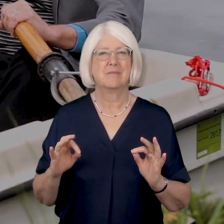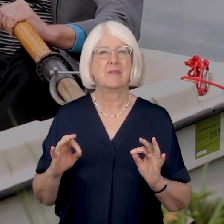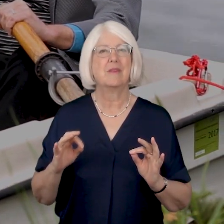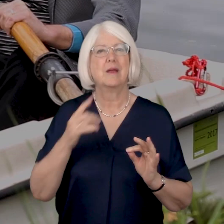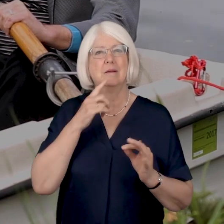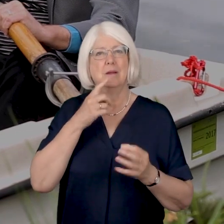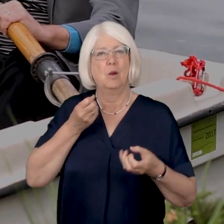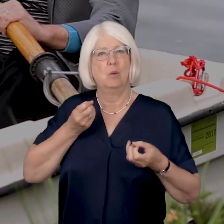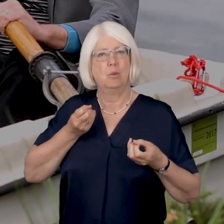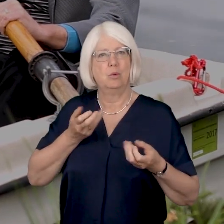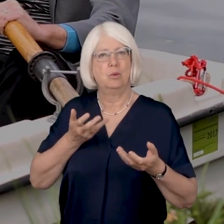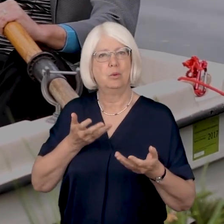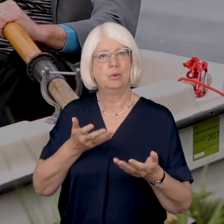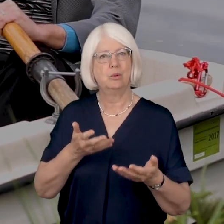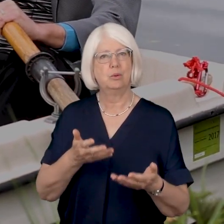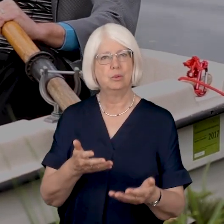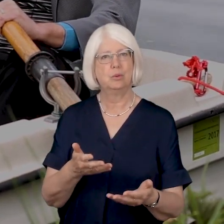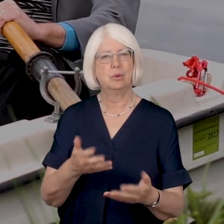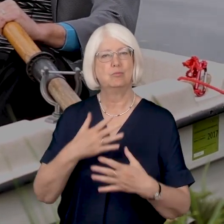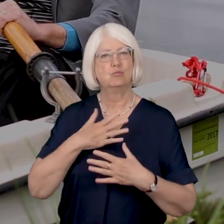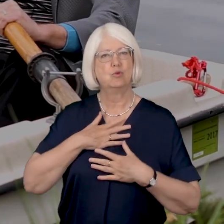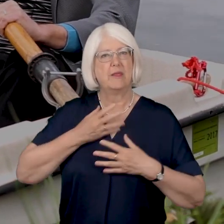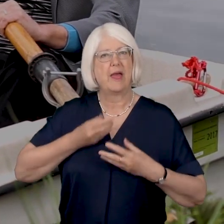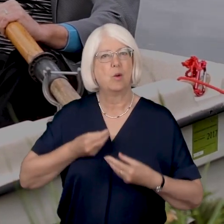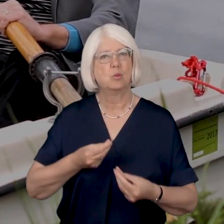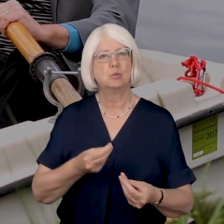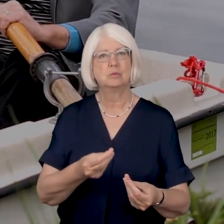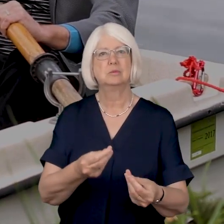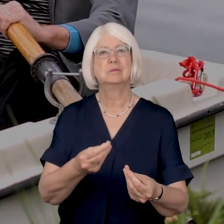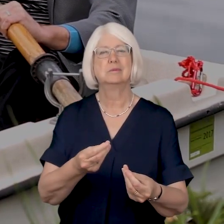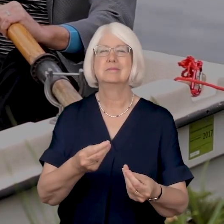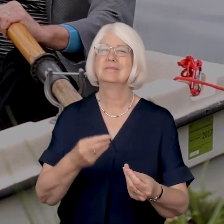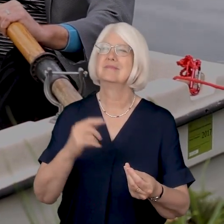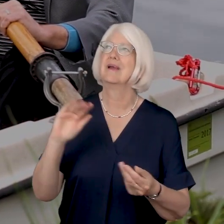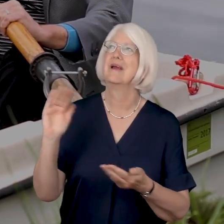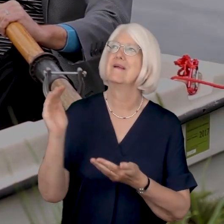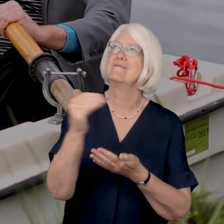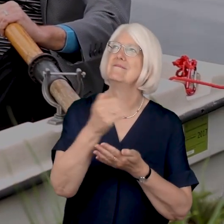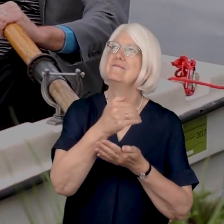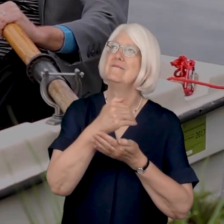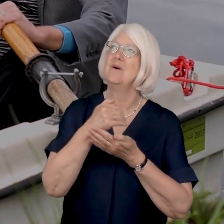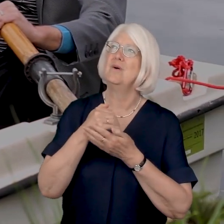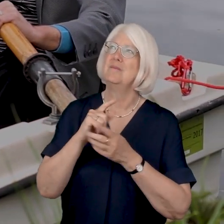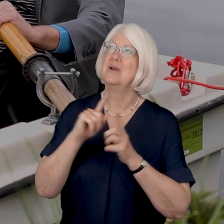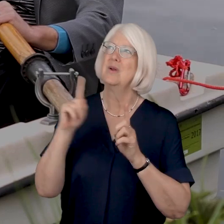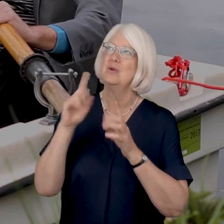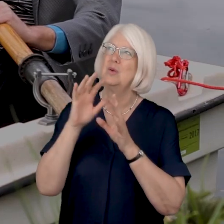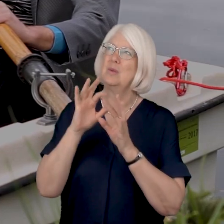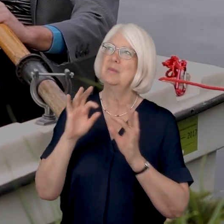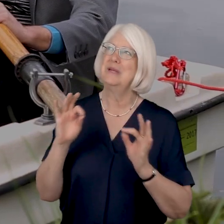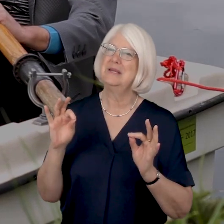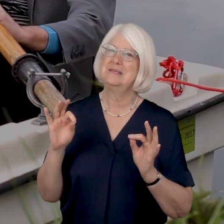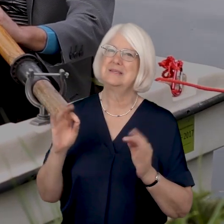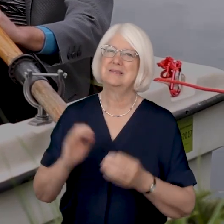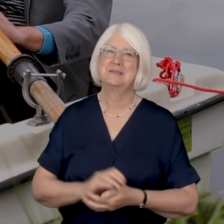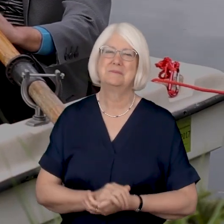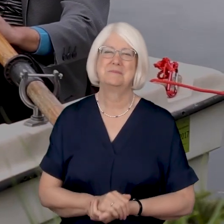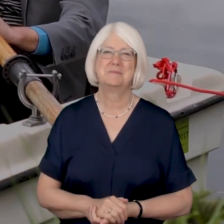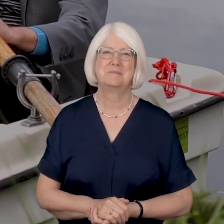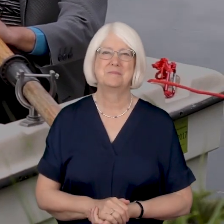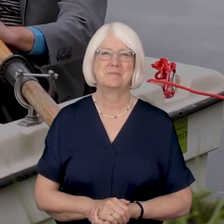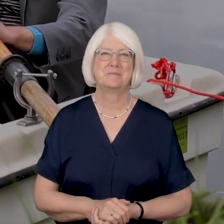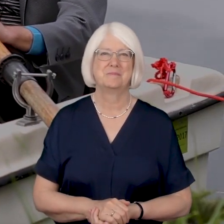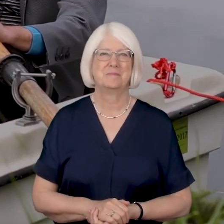And then breathe out, and as you breathe out, enfold me, Lord, in your peace.